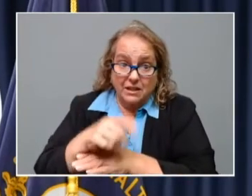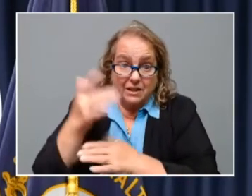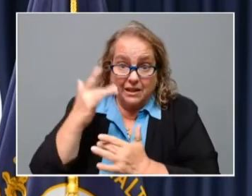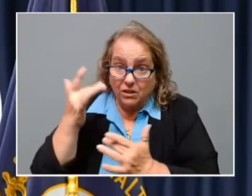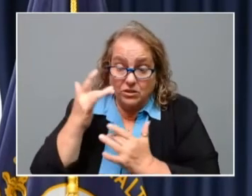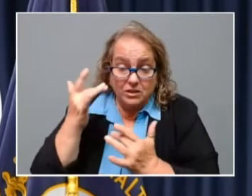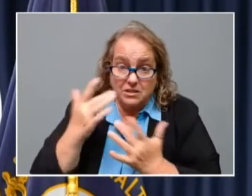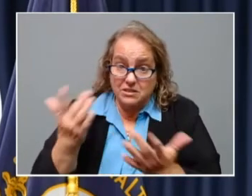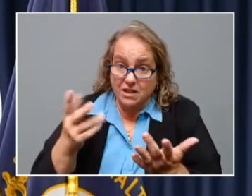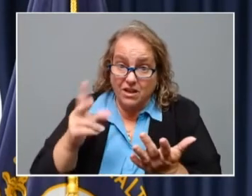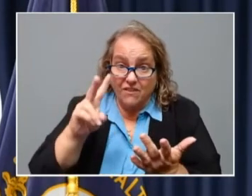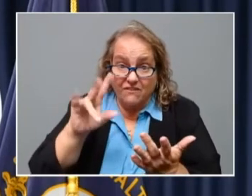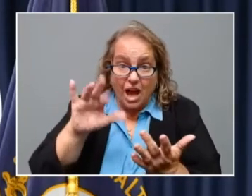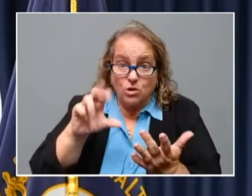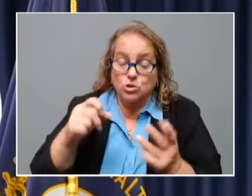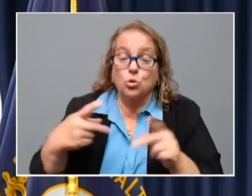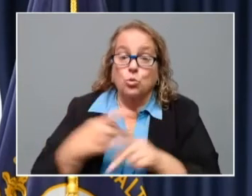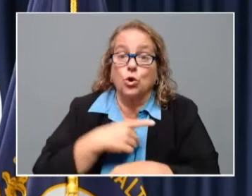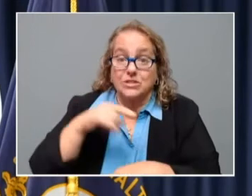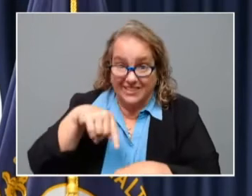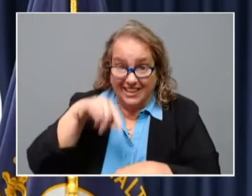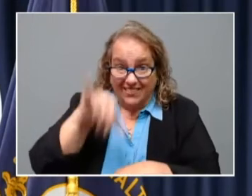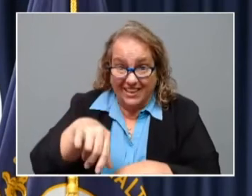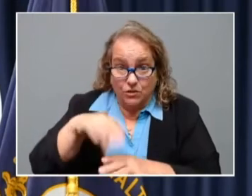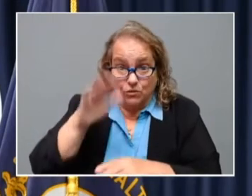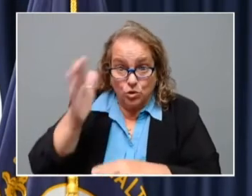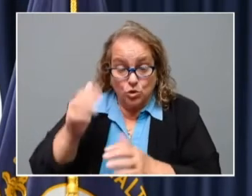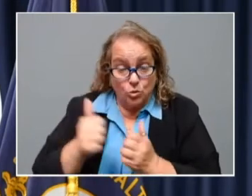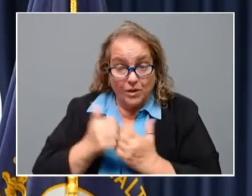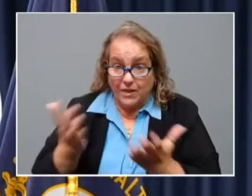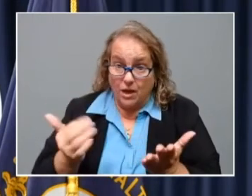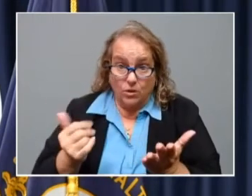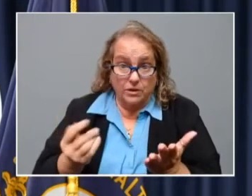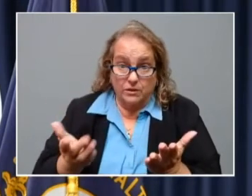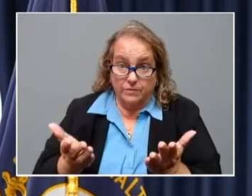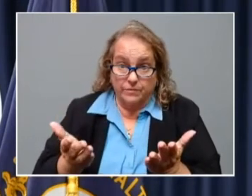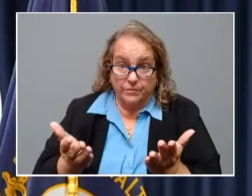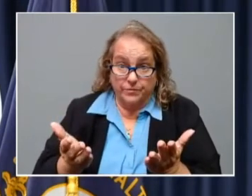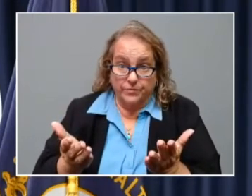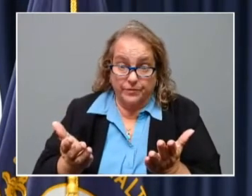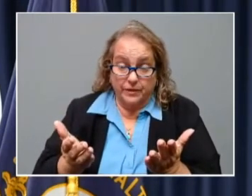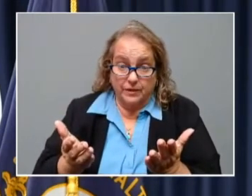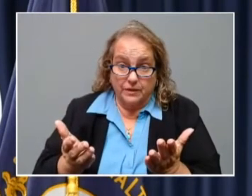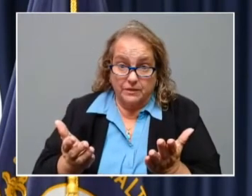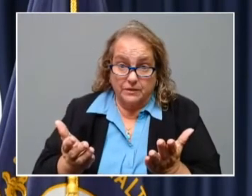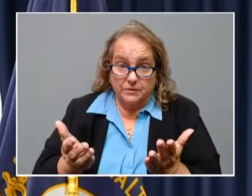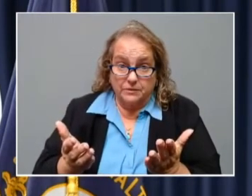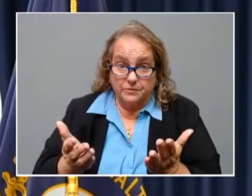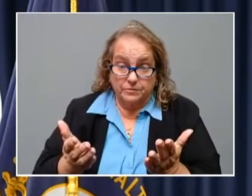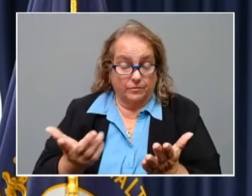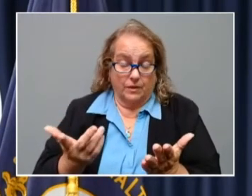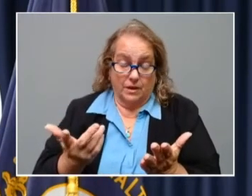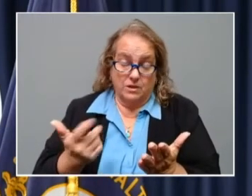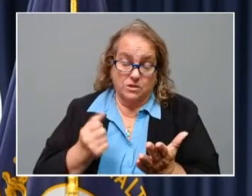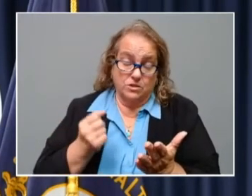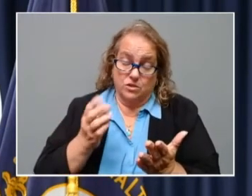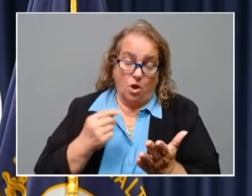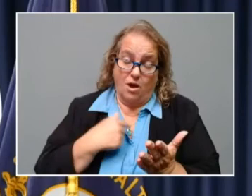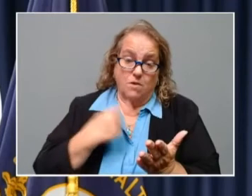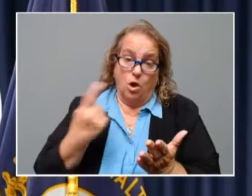virus is worse than this in the future without it. That could endanger the human race. So I've always